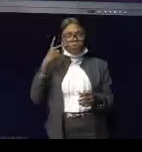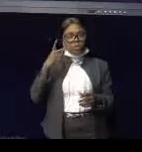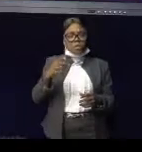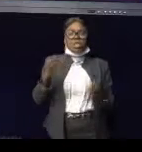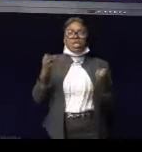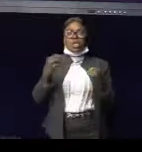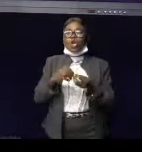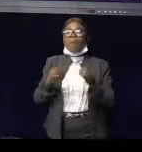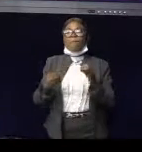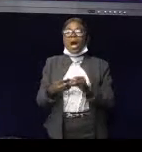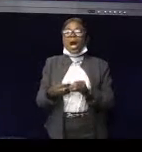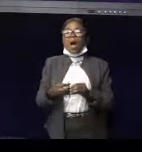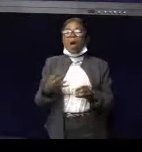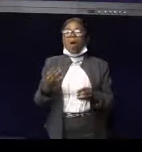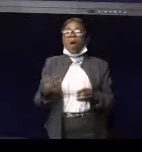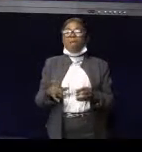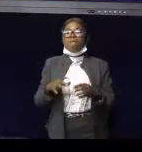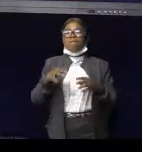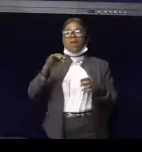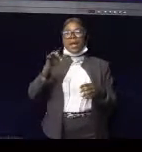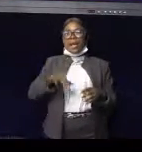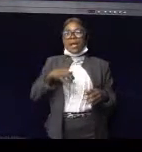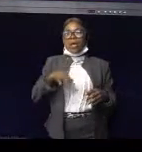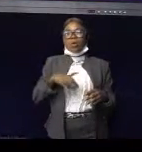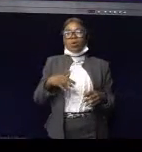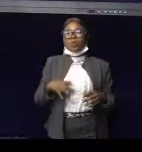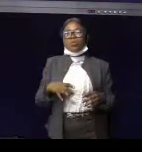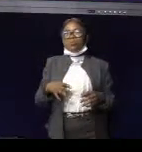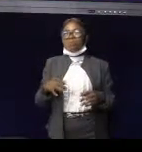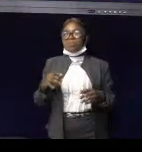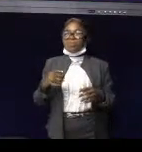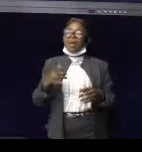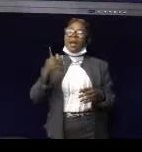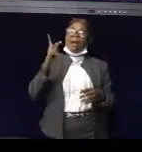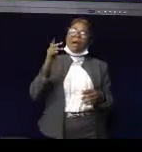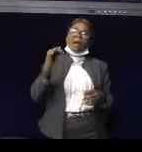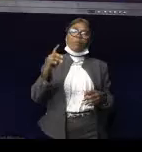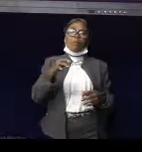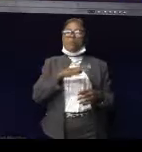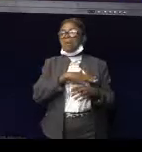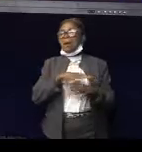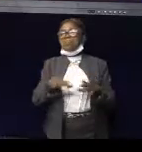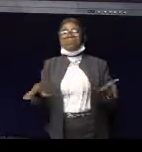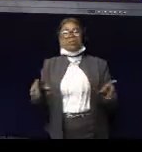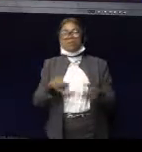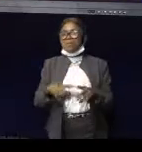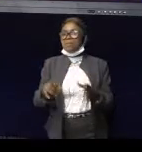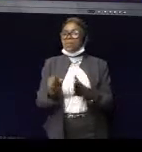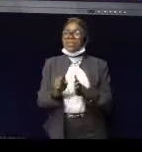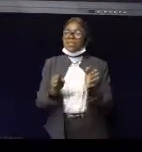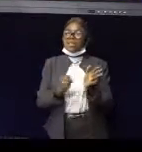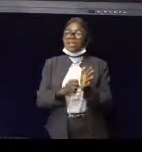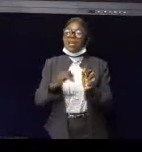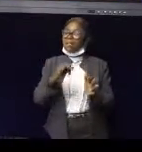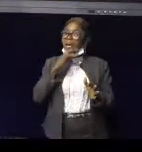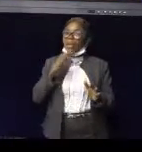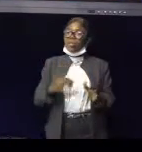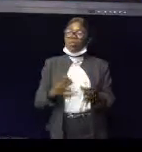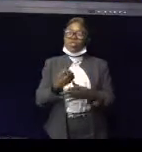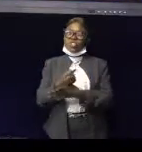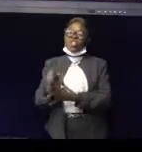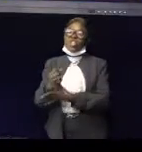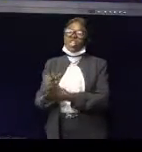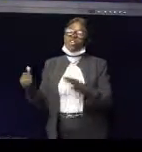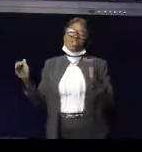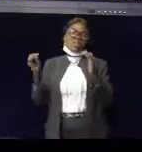ratio for Lagos, for instance, ratio for Kano, ratio for the number that corresponds to the ratio for all the other